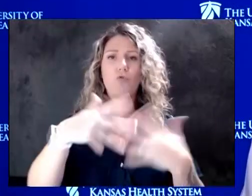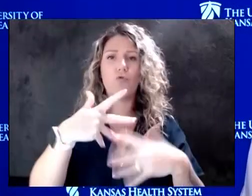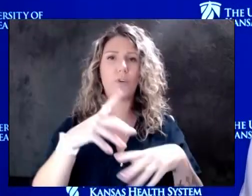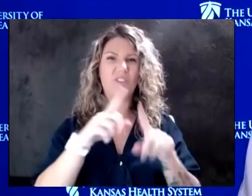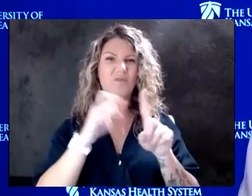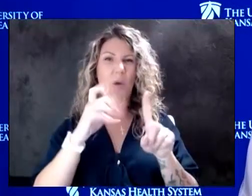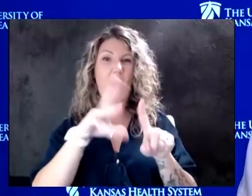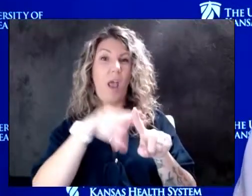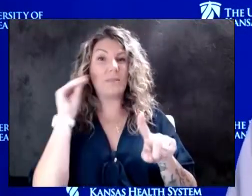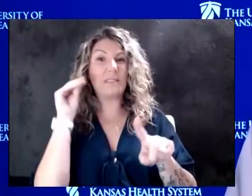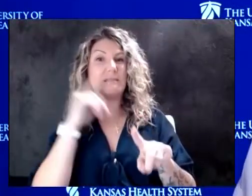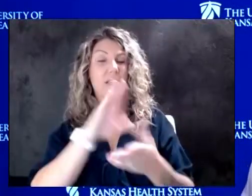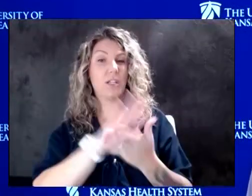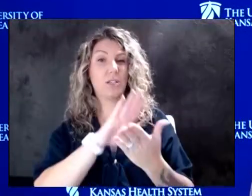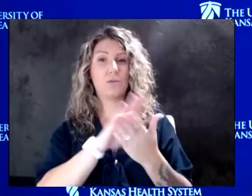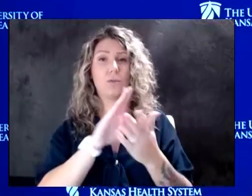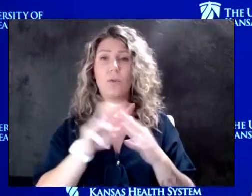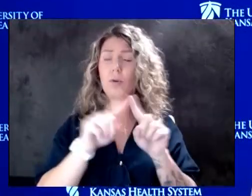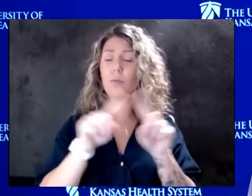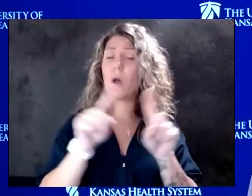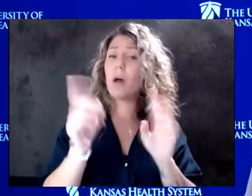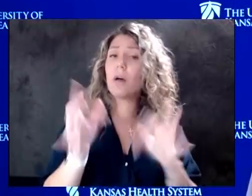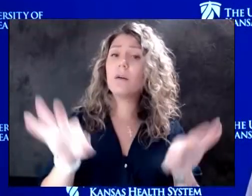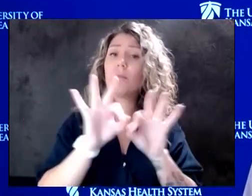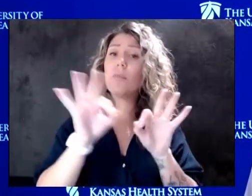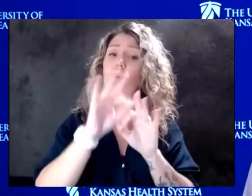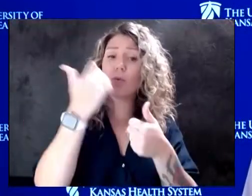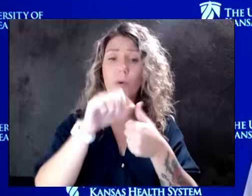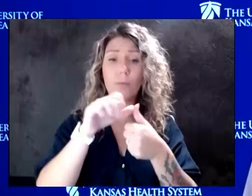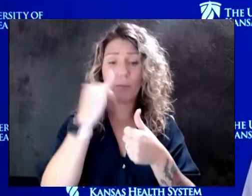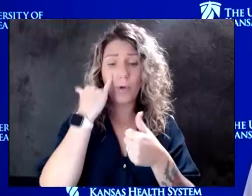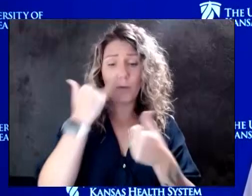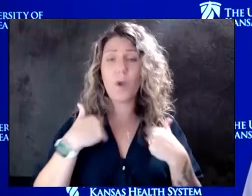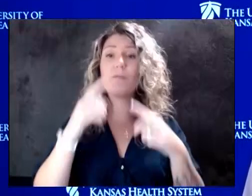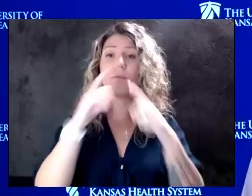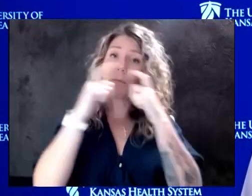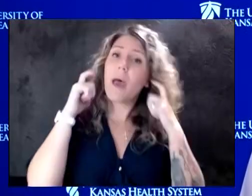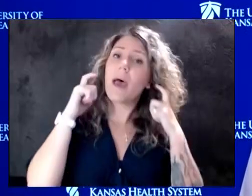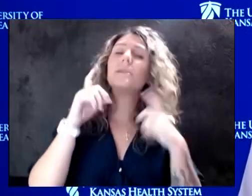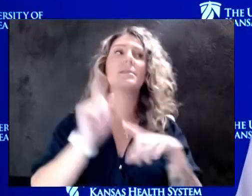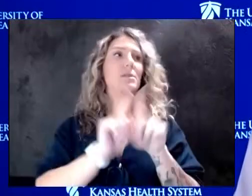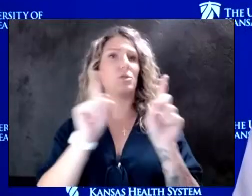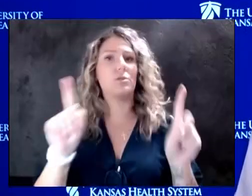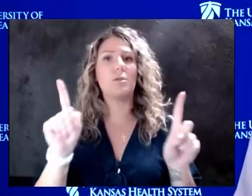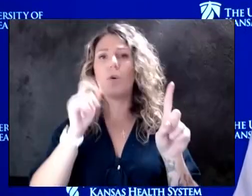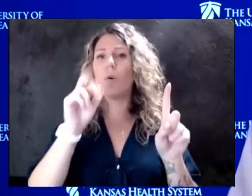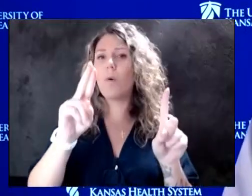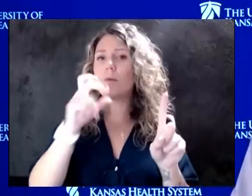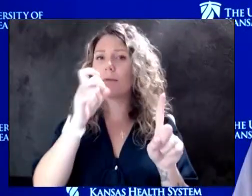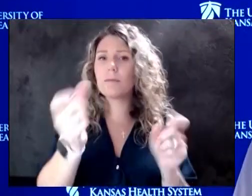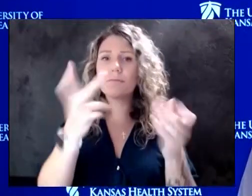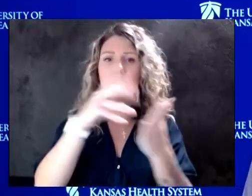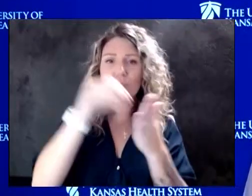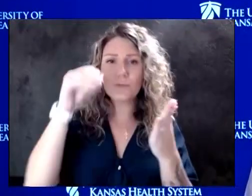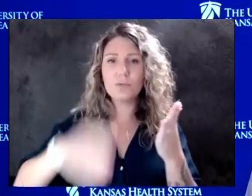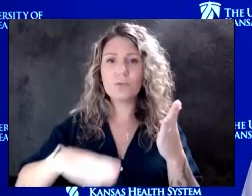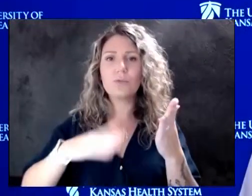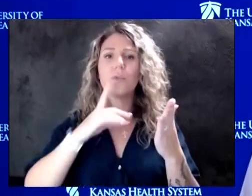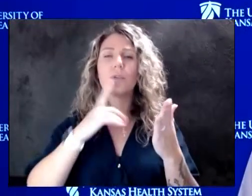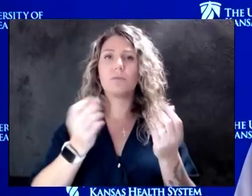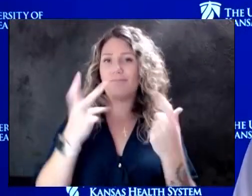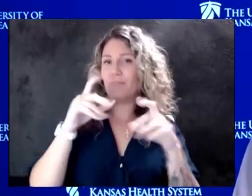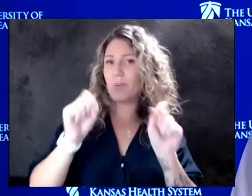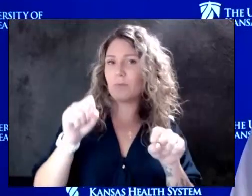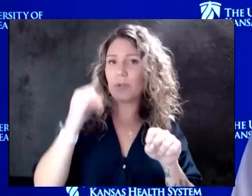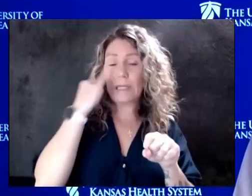thing to remember is that if you do have the masking in the schools and the distancing or the de-densifying as much as possible, if there is a household that has